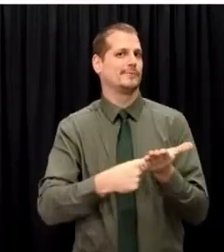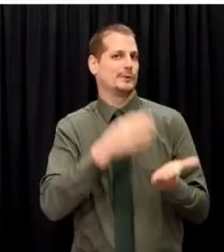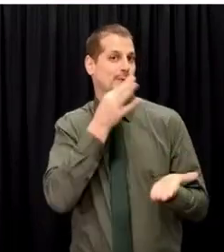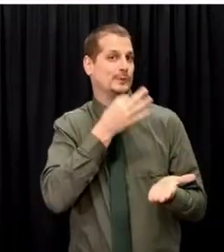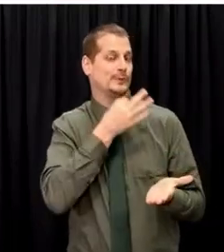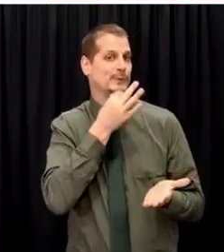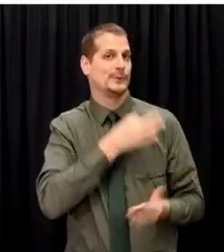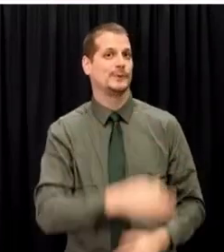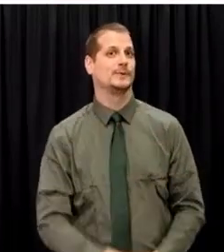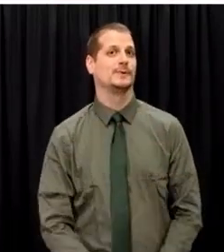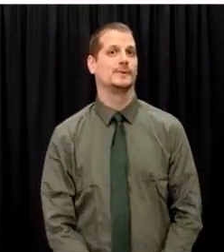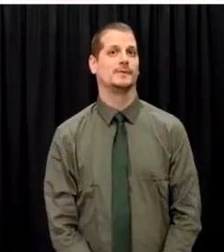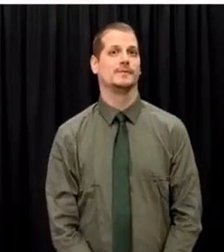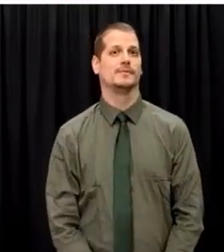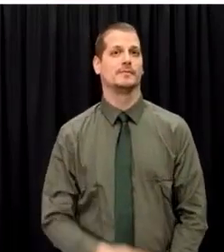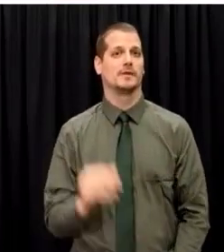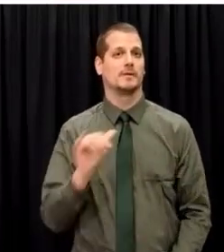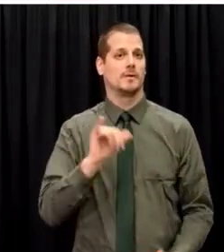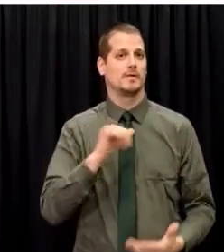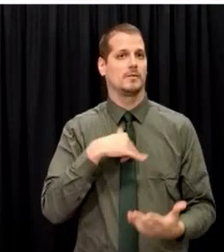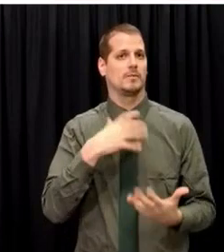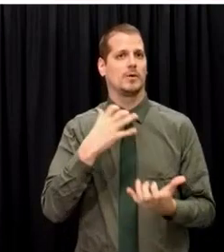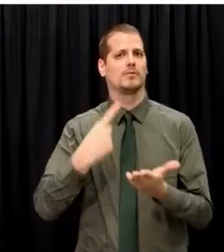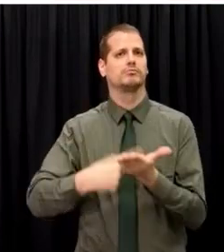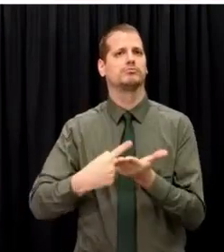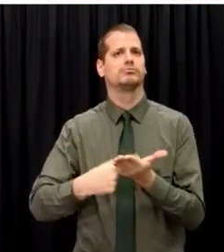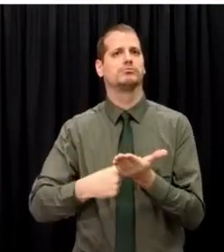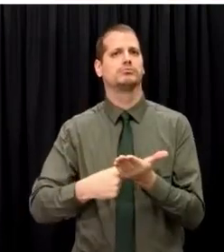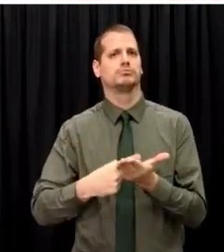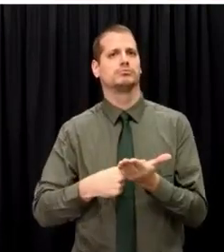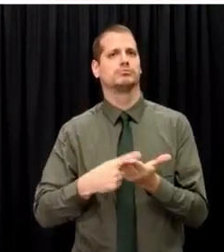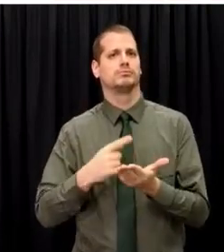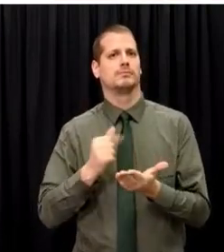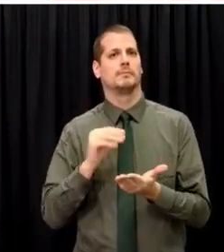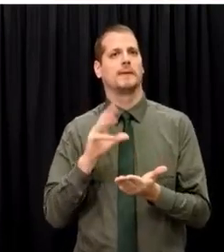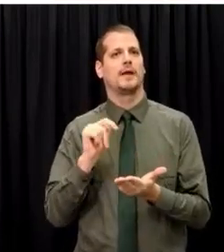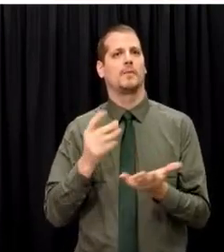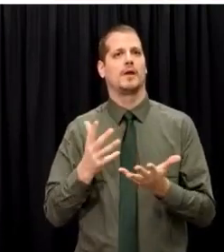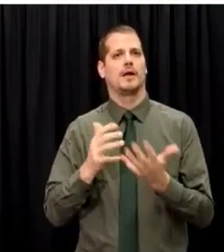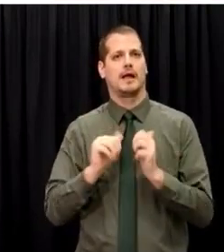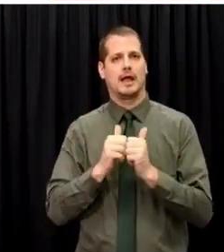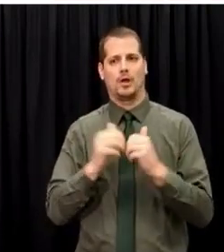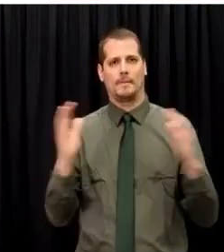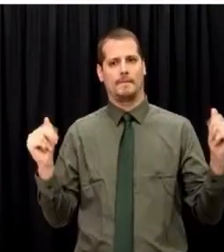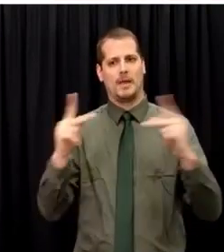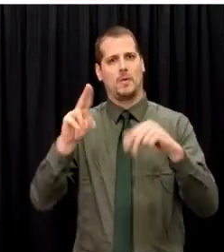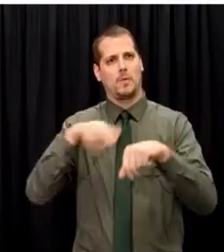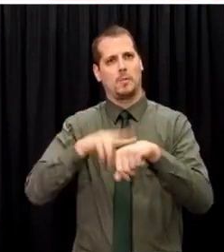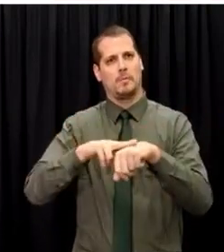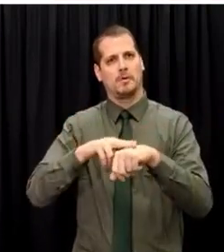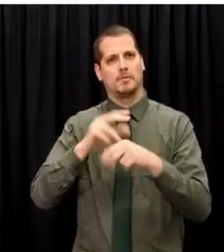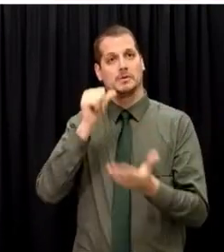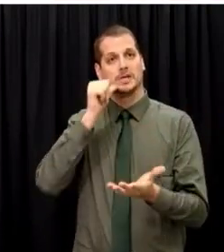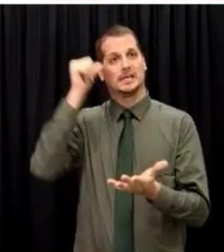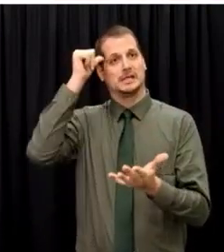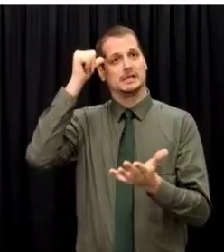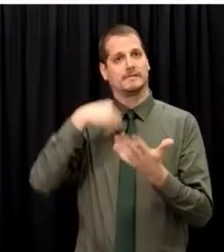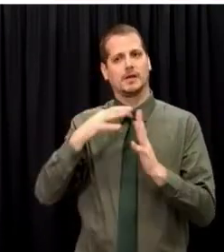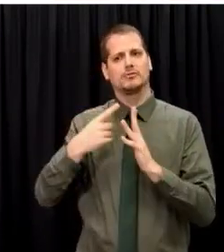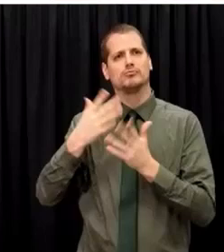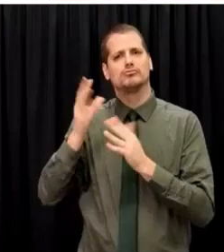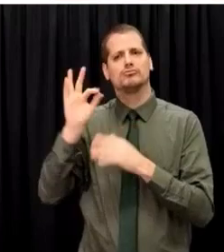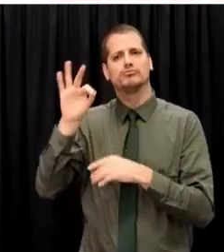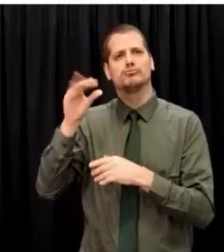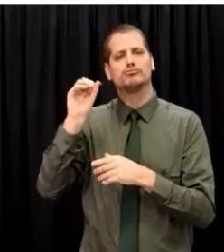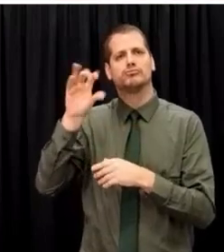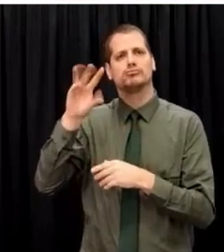cases. But we're also going to talk about how we're going to try and get back to being normal. We started that conversation yesterday. And so this week,